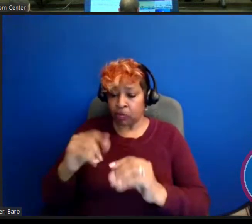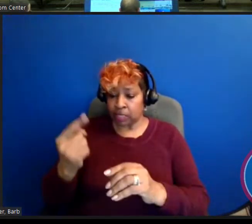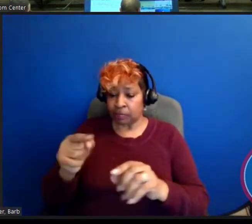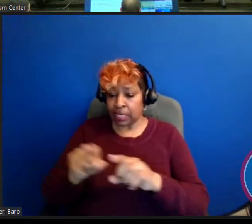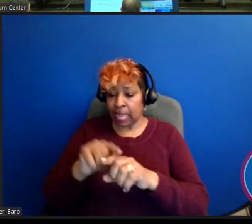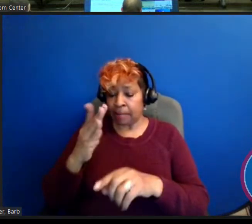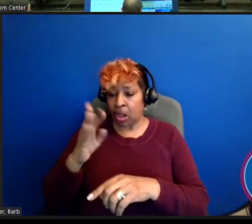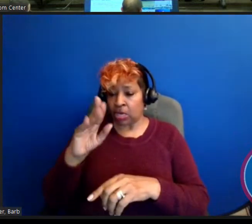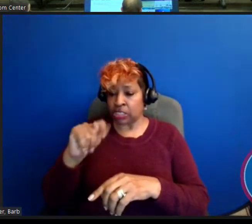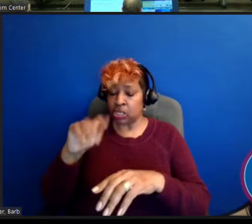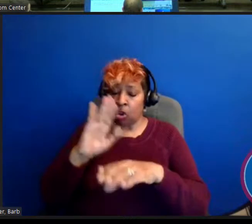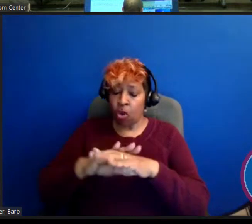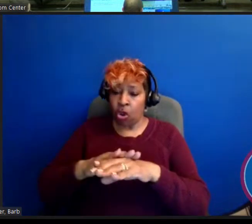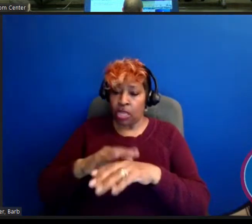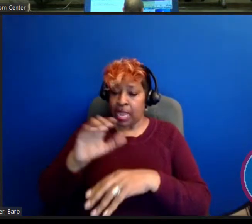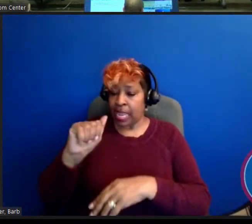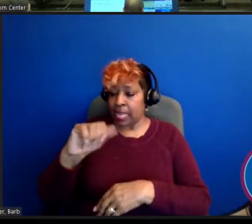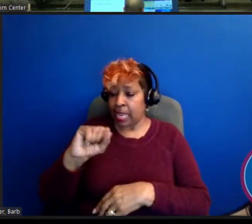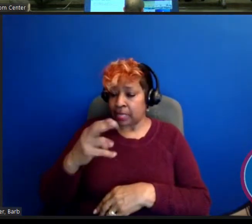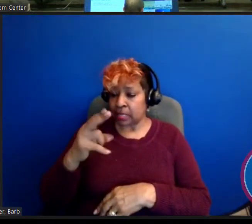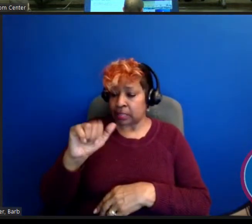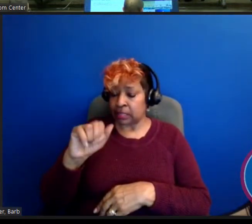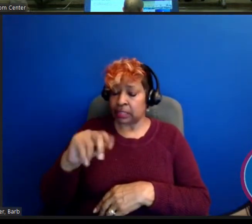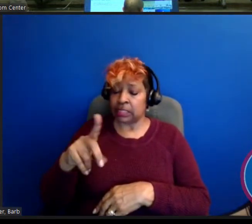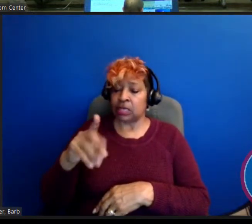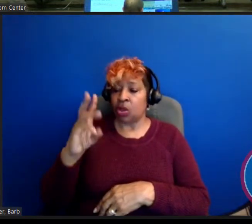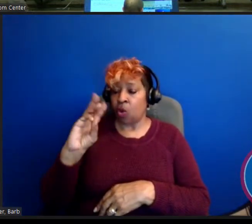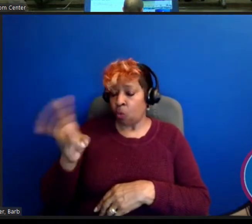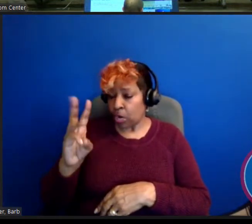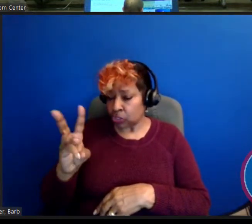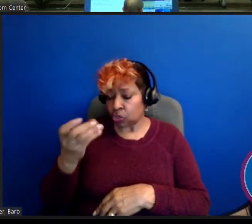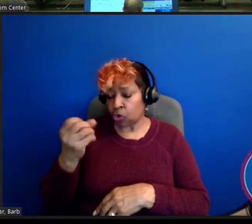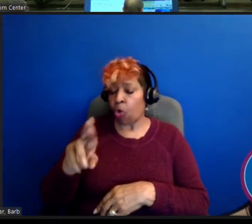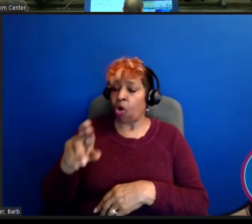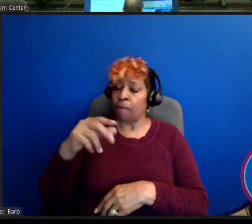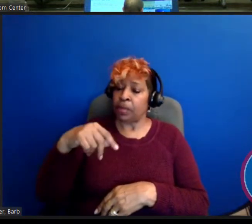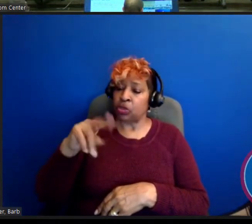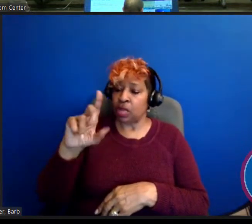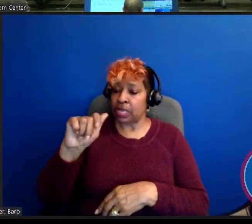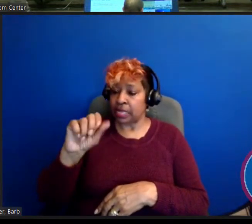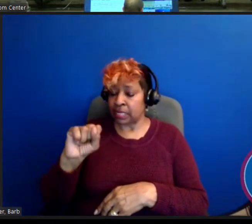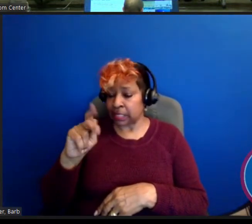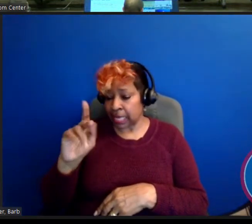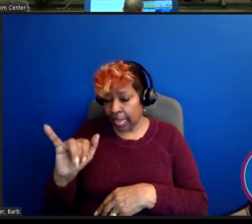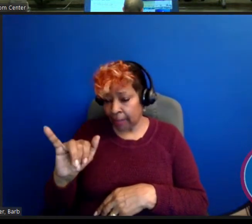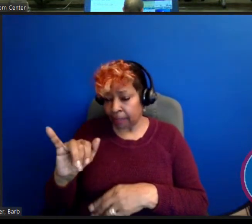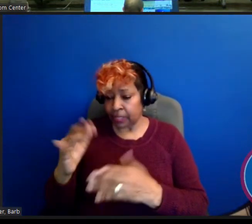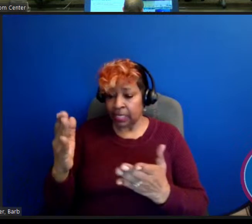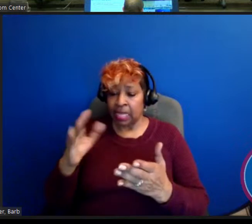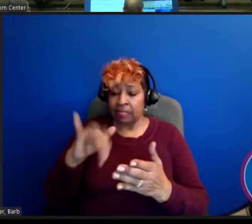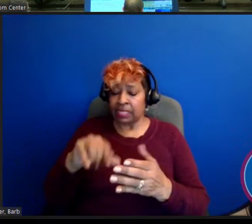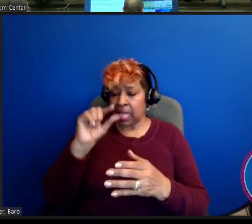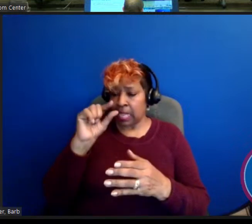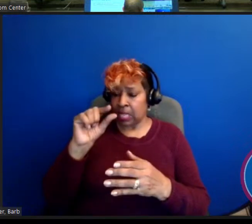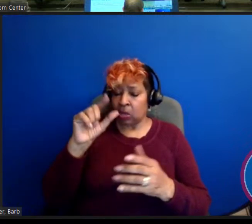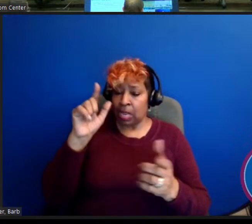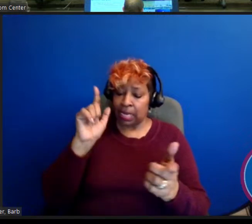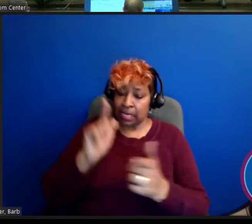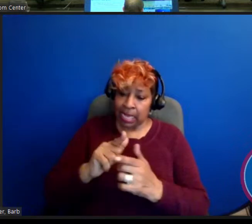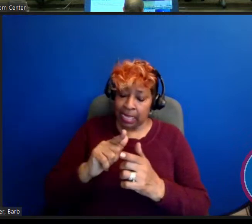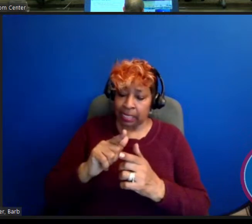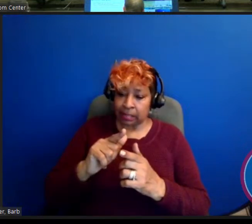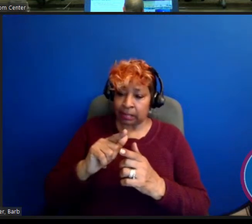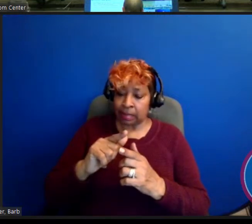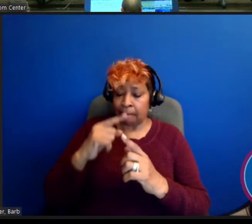or Western or Pulaski or whatever the next corridor is. Yeah, I guess I'm a little less optimistic. I have to pick up the phone and hear people